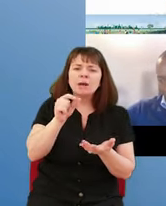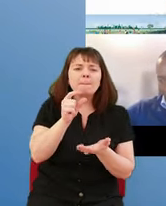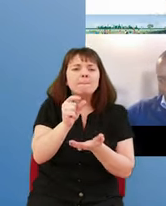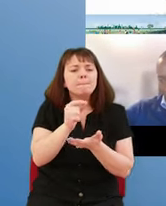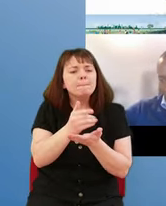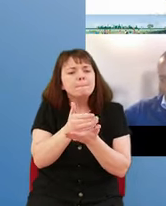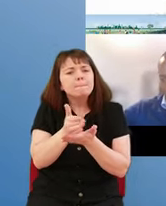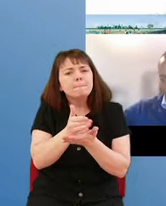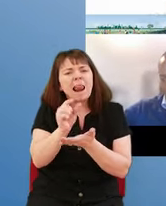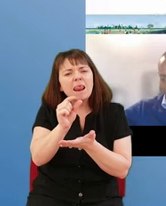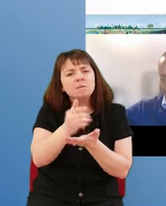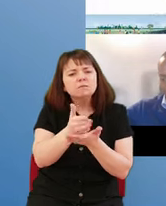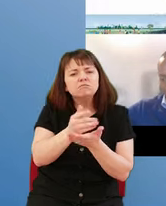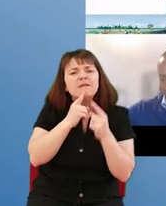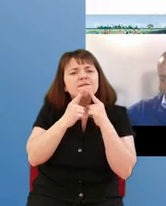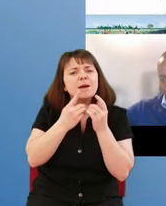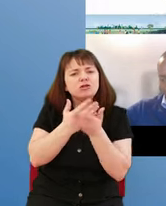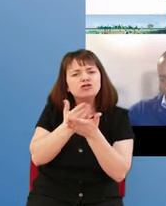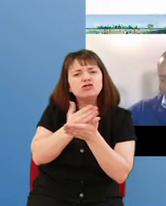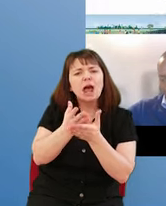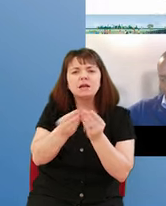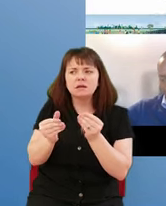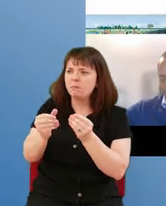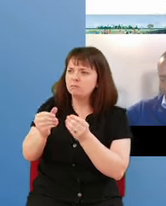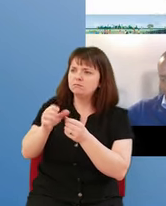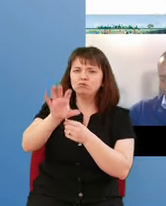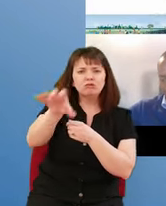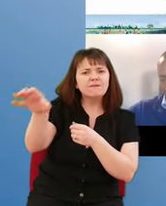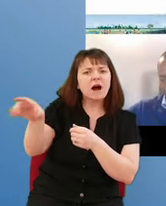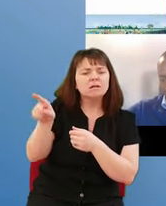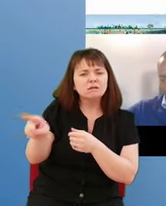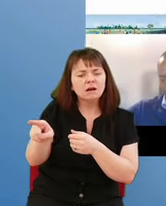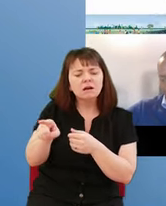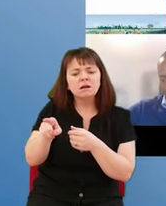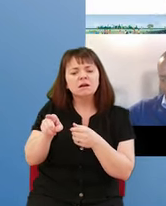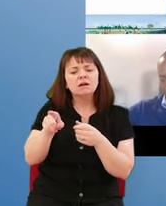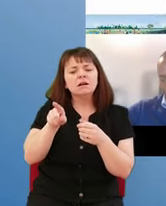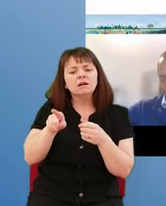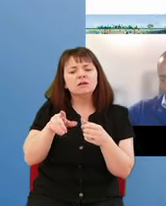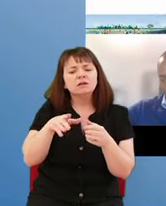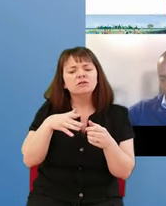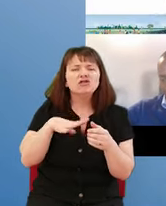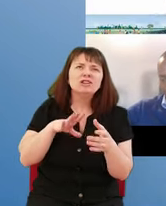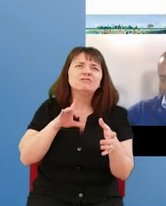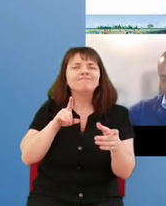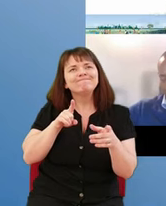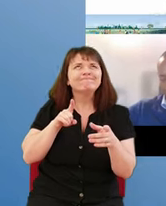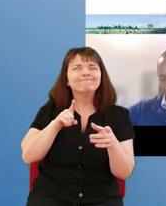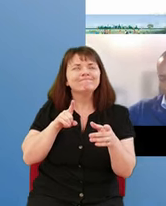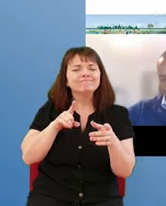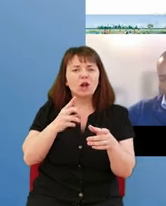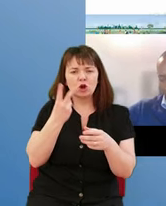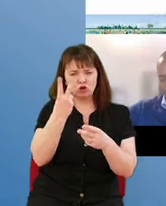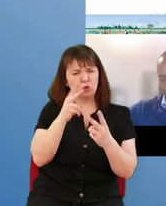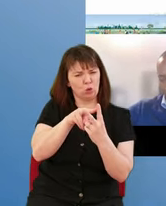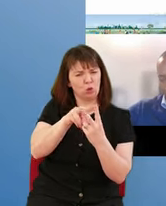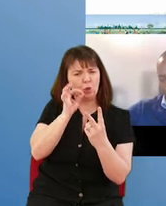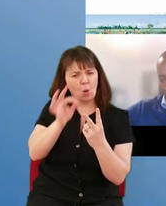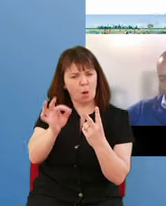just linking that, I suppose, two questions. One is, I believe there were some comms that were going out to local providers and GP